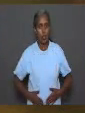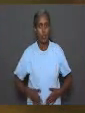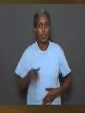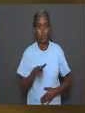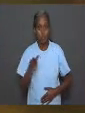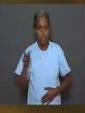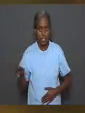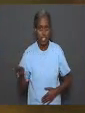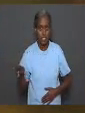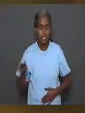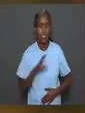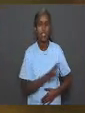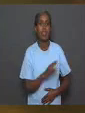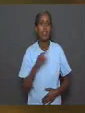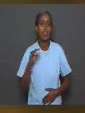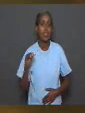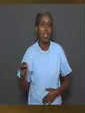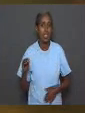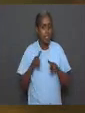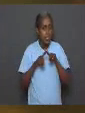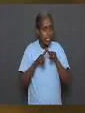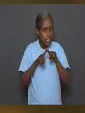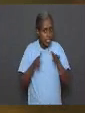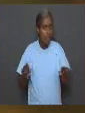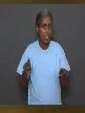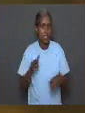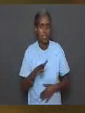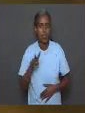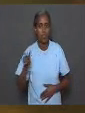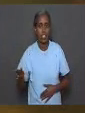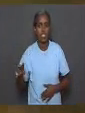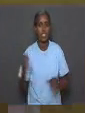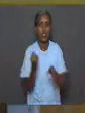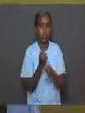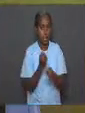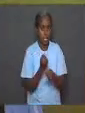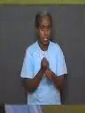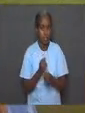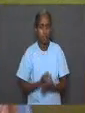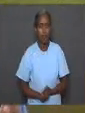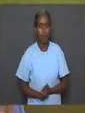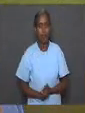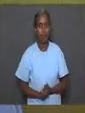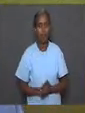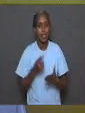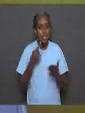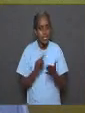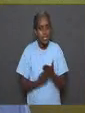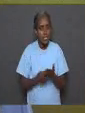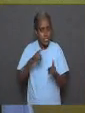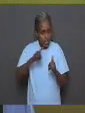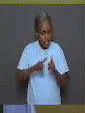vectors and different vector operations. This is the